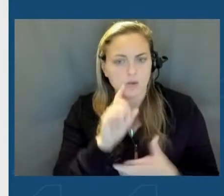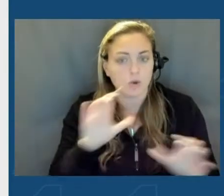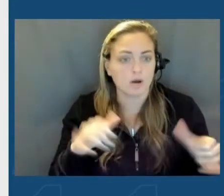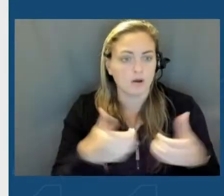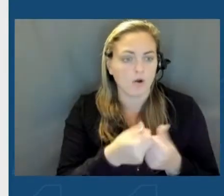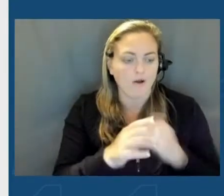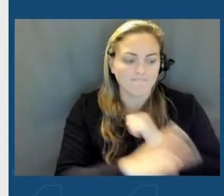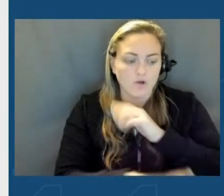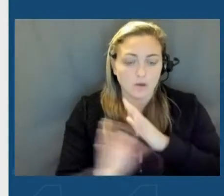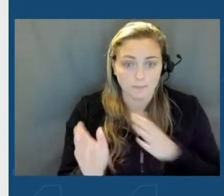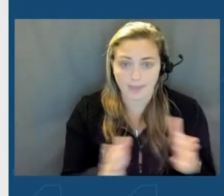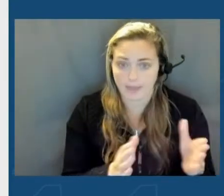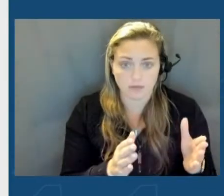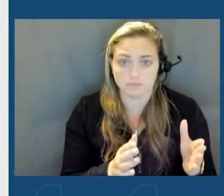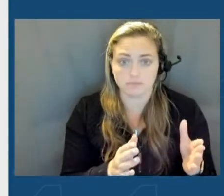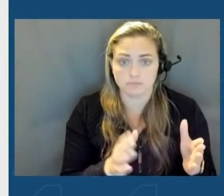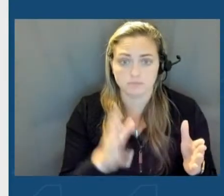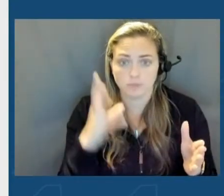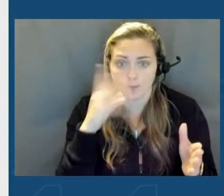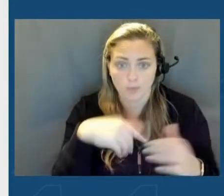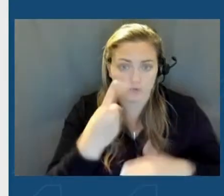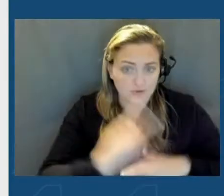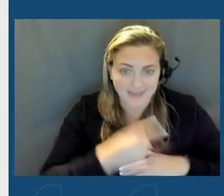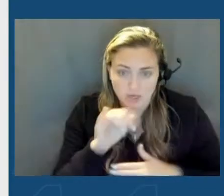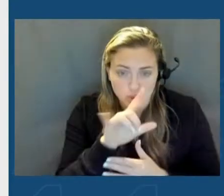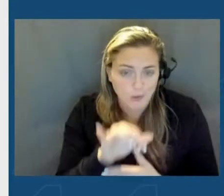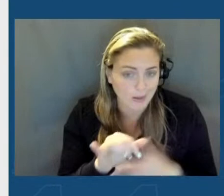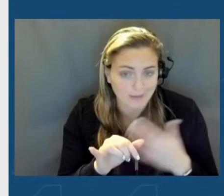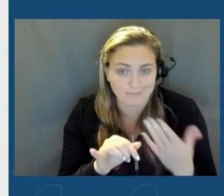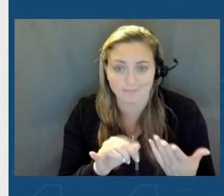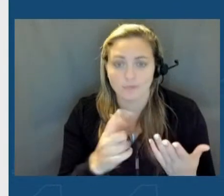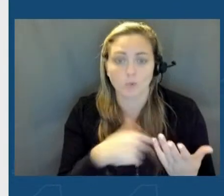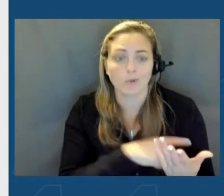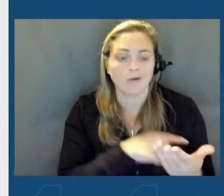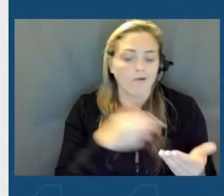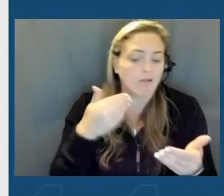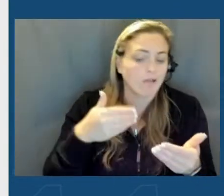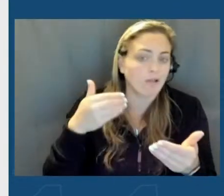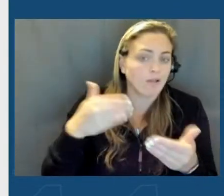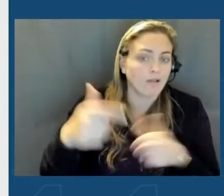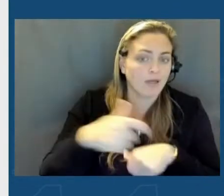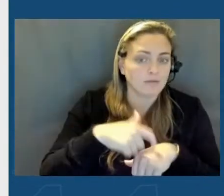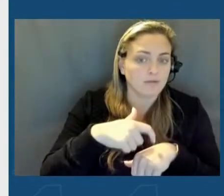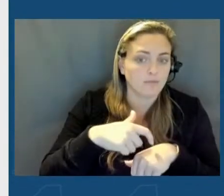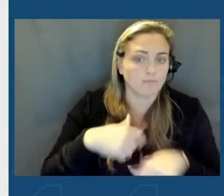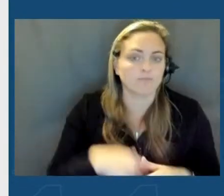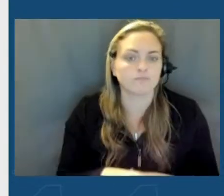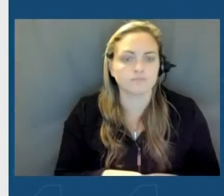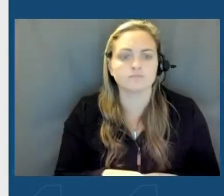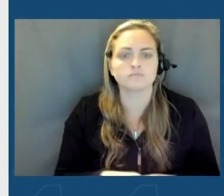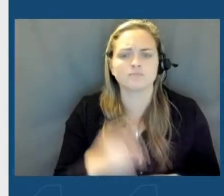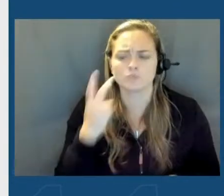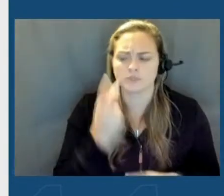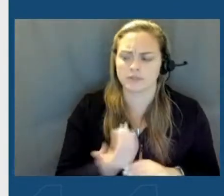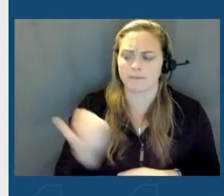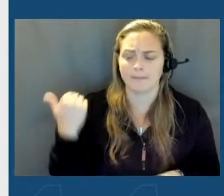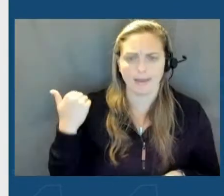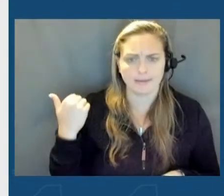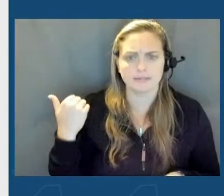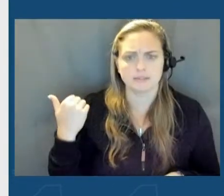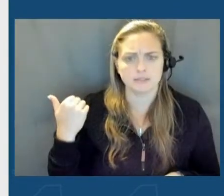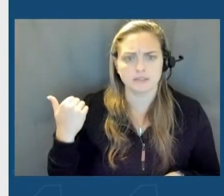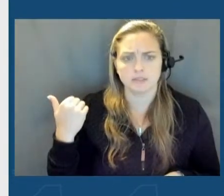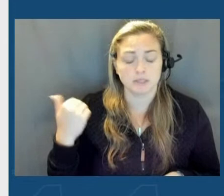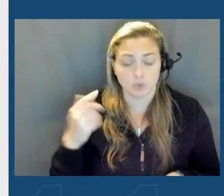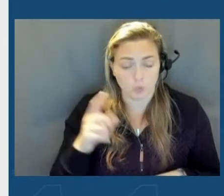fall plan, even though it was a beautiful day in July. We're getting closer to that time. So what we've seen in the past is a trend that we cannot lose sight